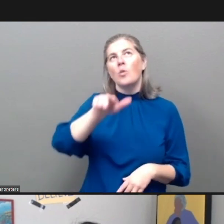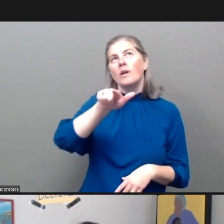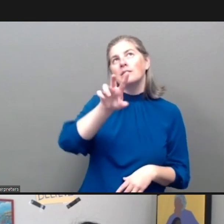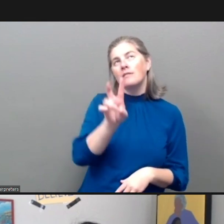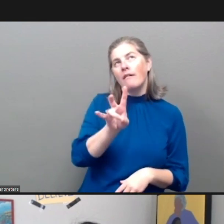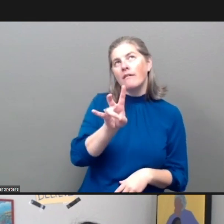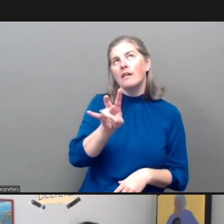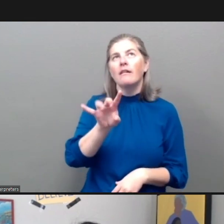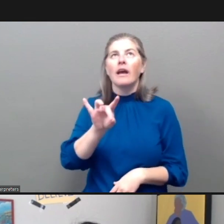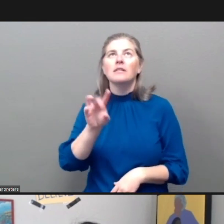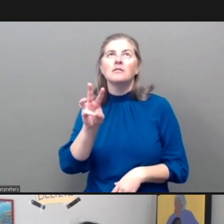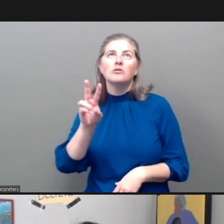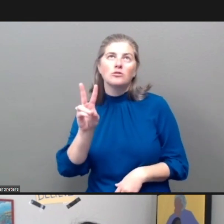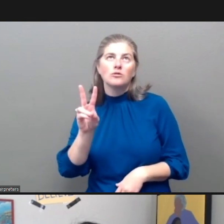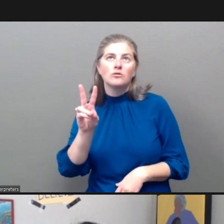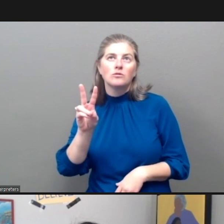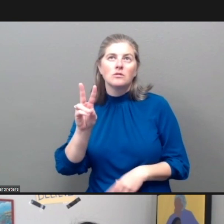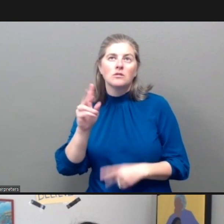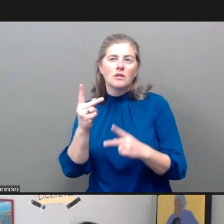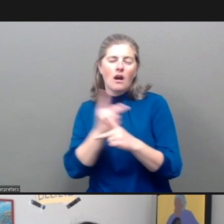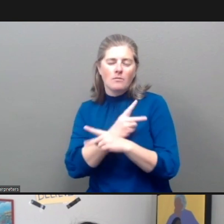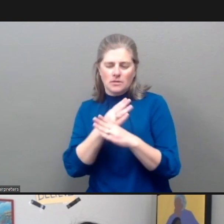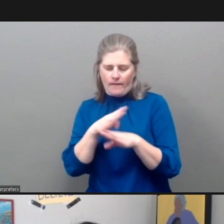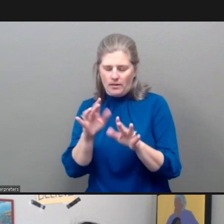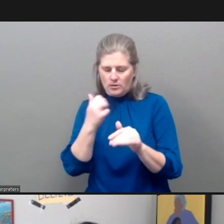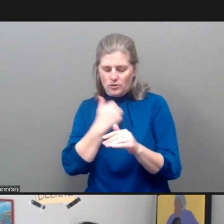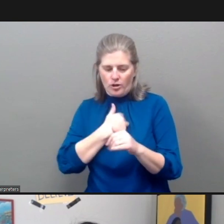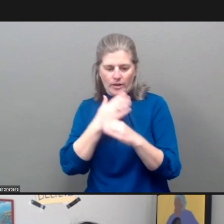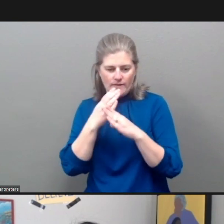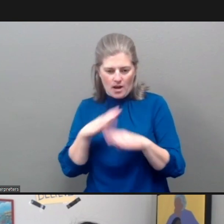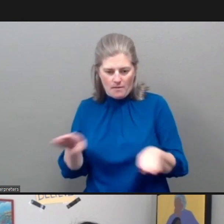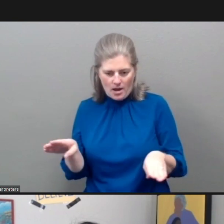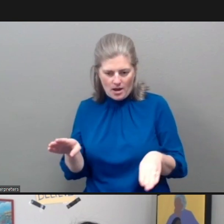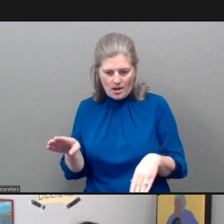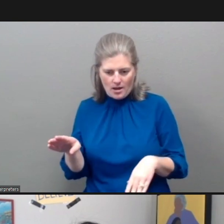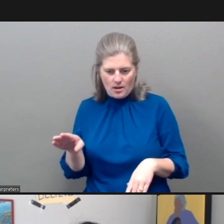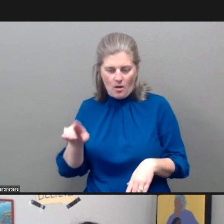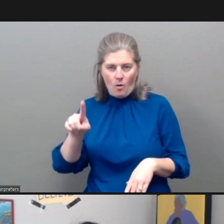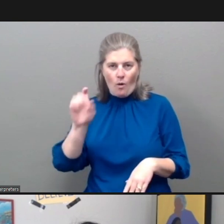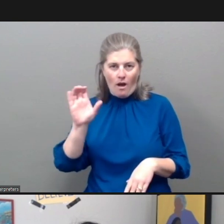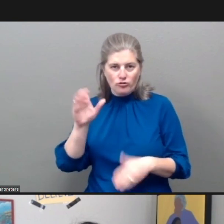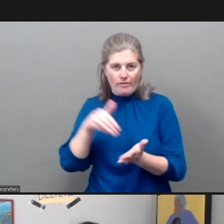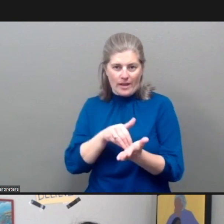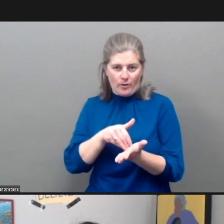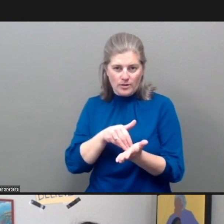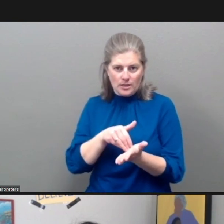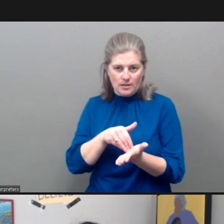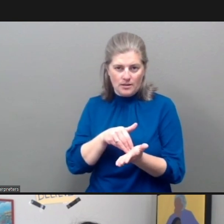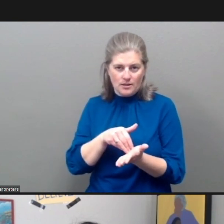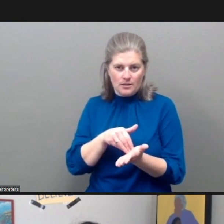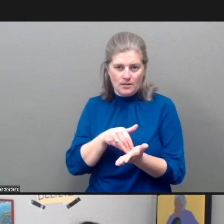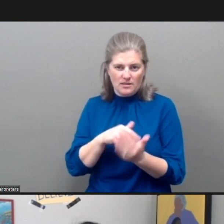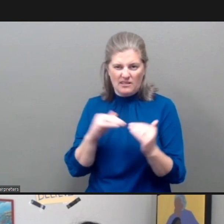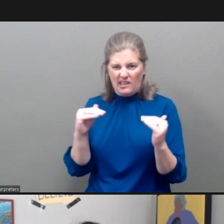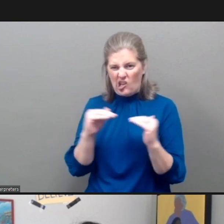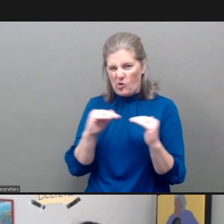27,862 times divided by 100,000 is